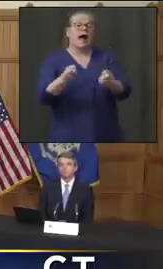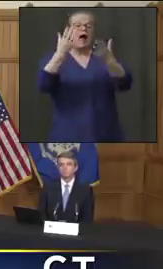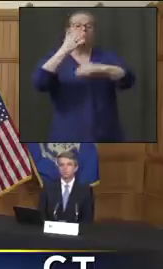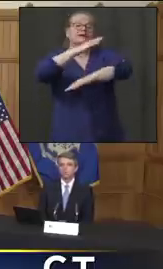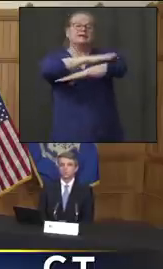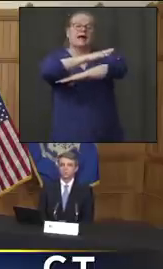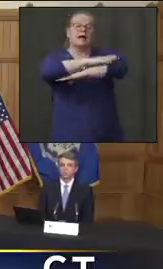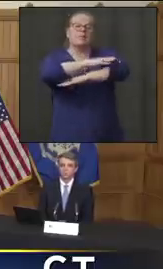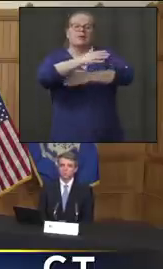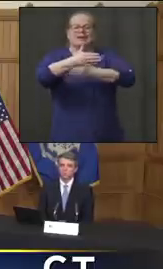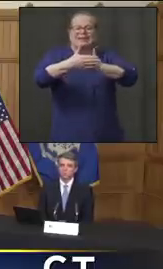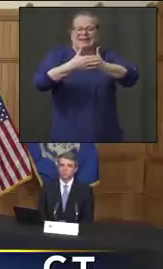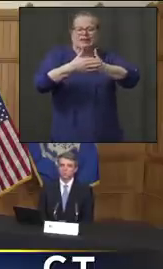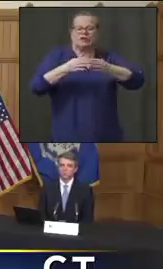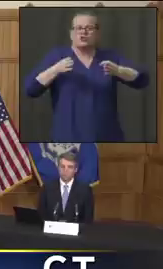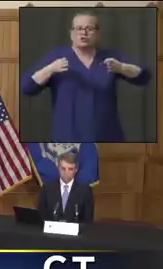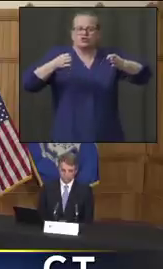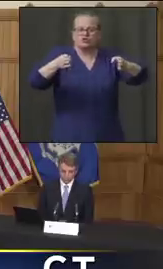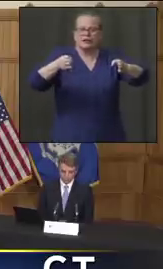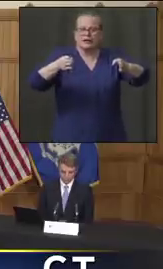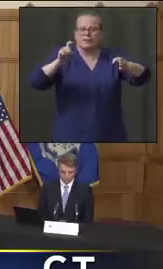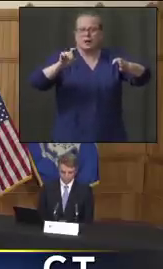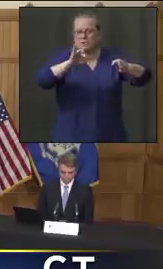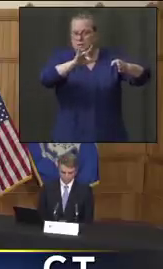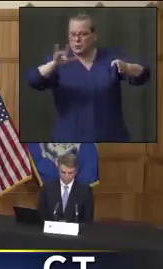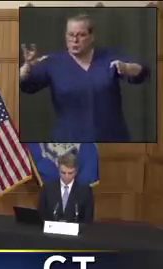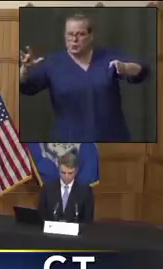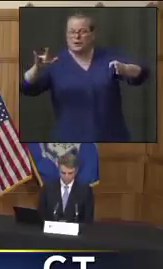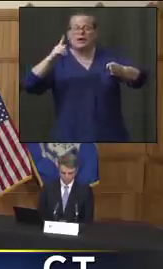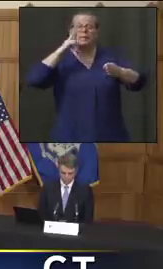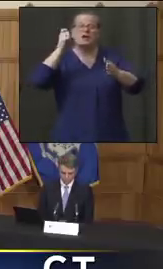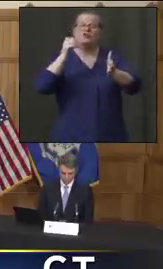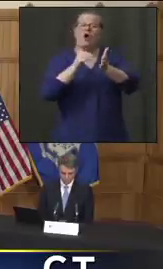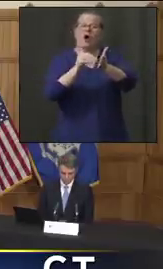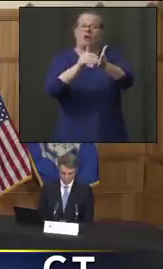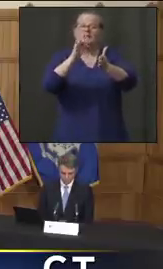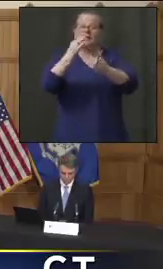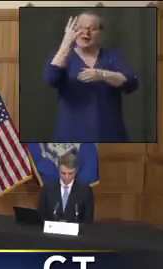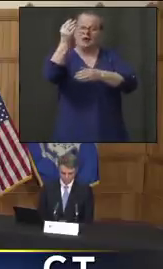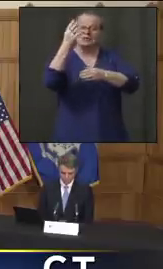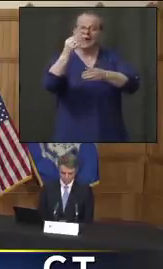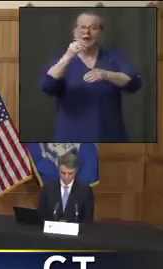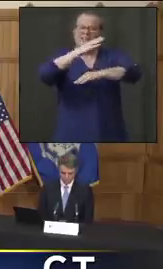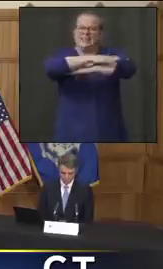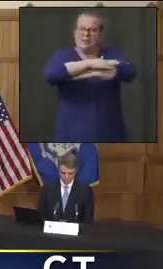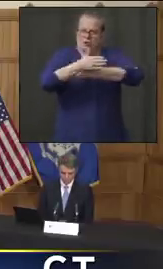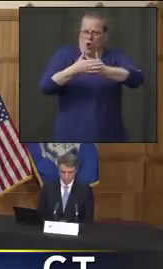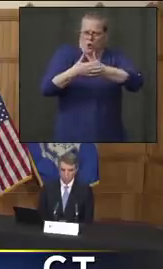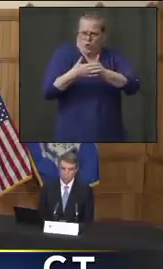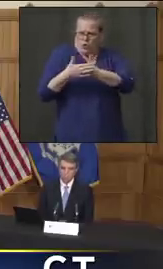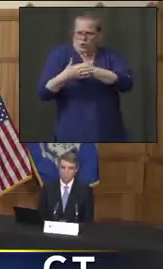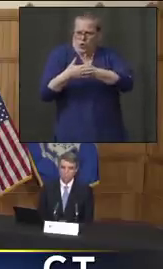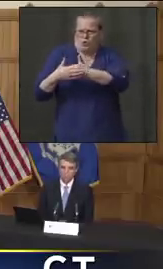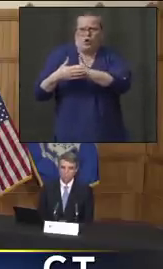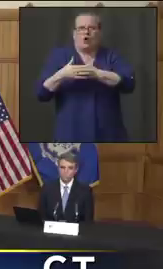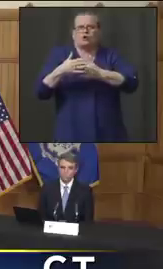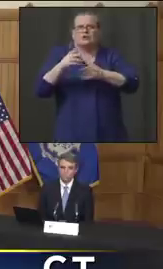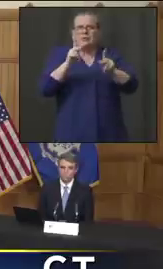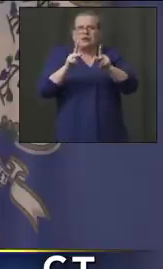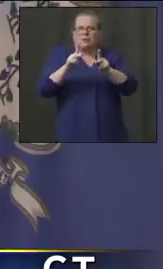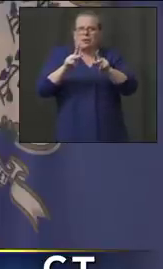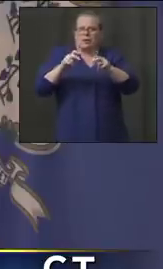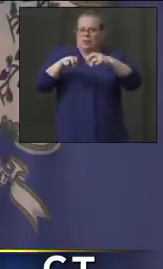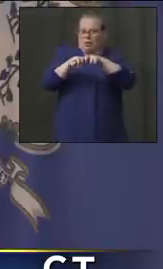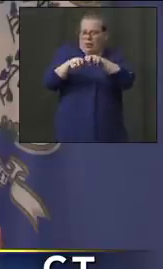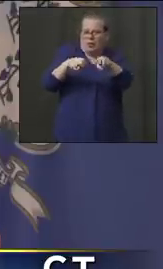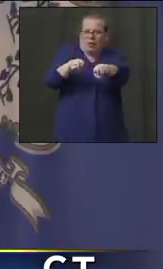many feet? Because a lot of times those tables in the outdoor restaurants, you're banging into the person behind you. So maybe they could relax those? I would think so.